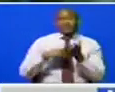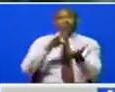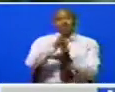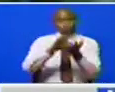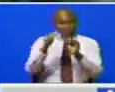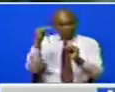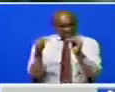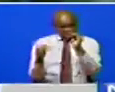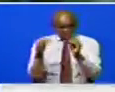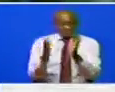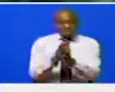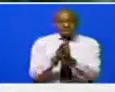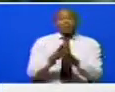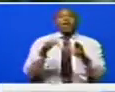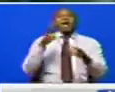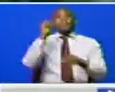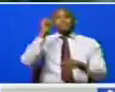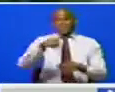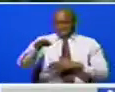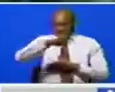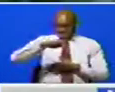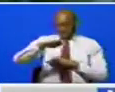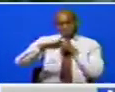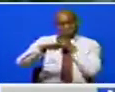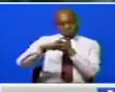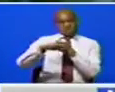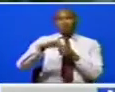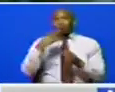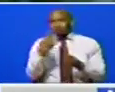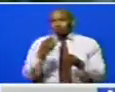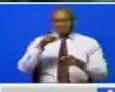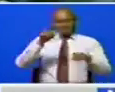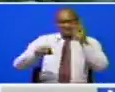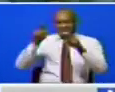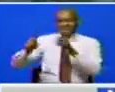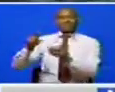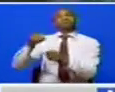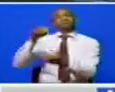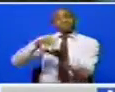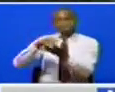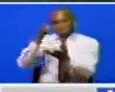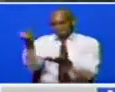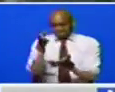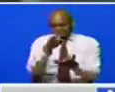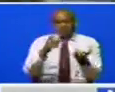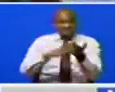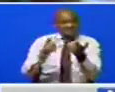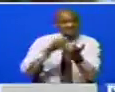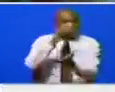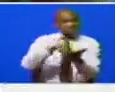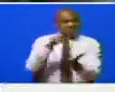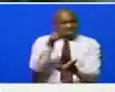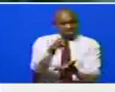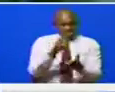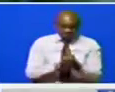constituency level, that is in the Member of Parliament level, and at various polling stations. We were at various tallying centres actually here in